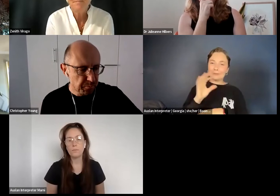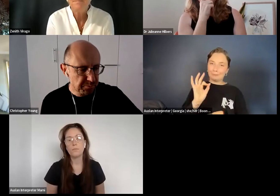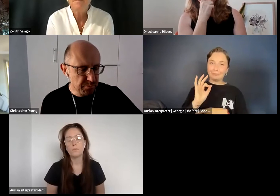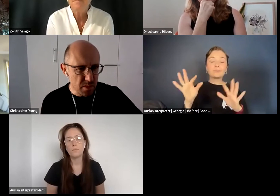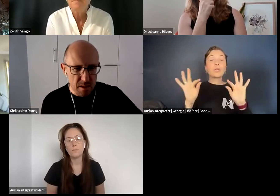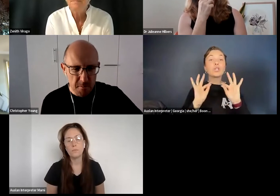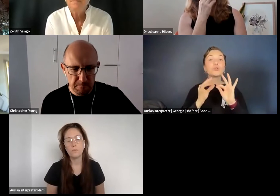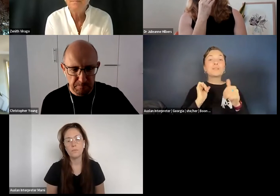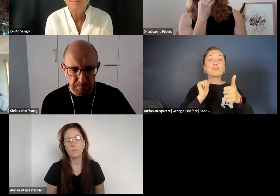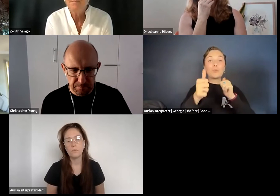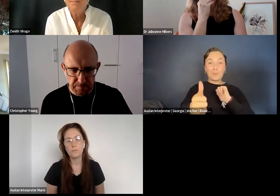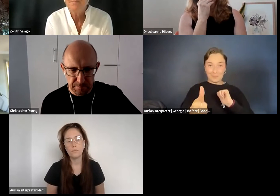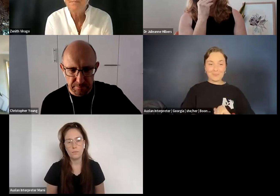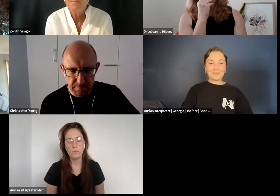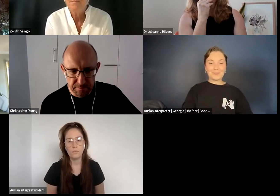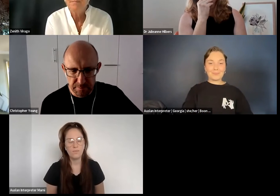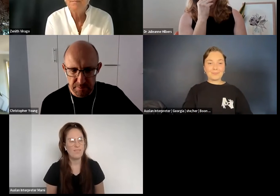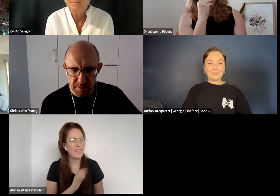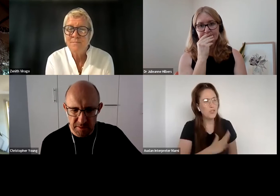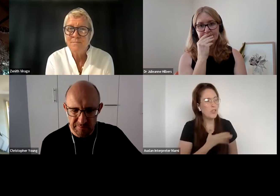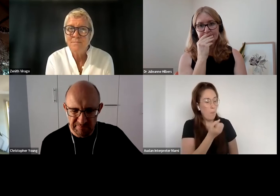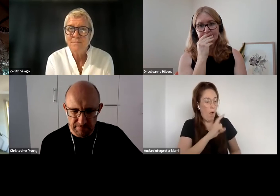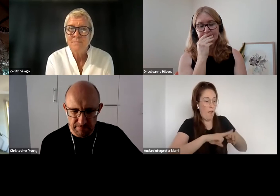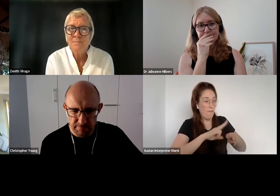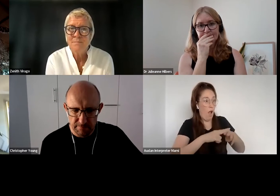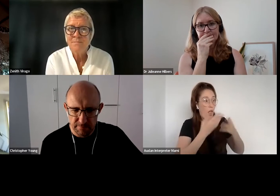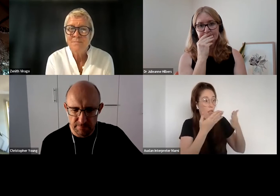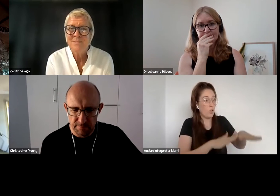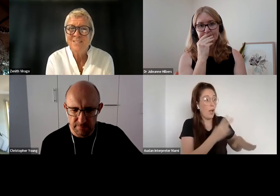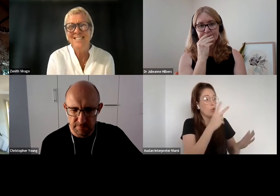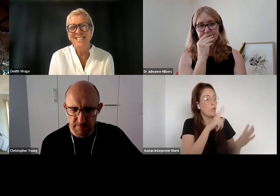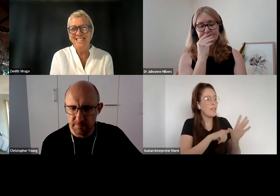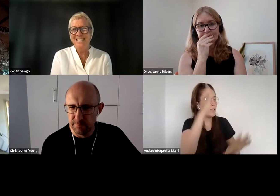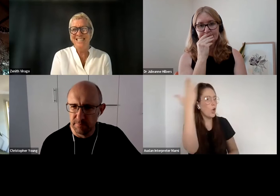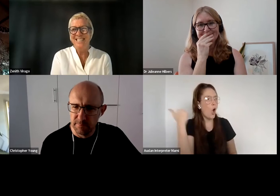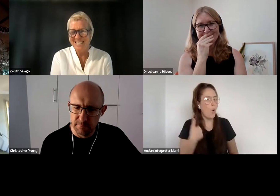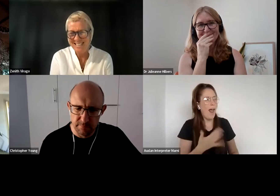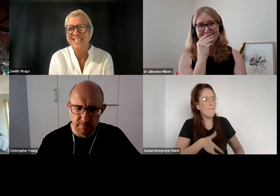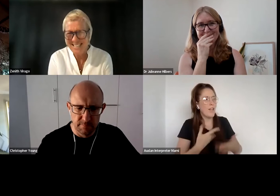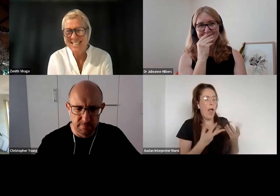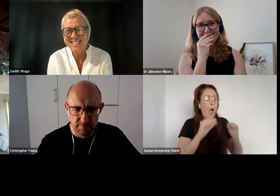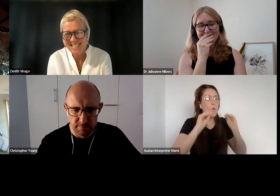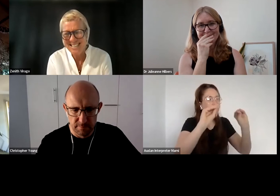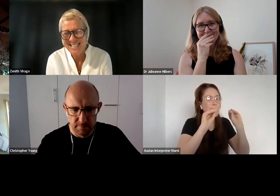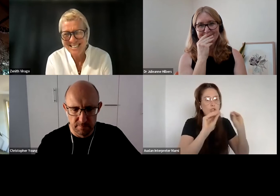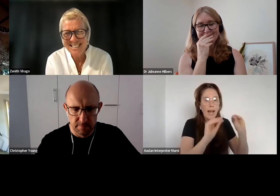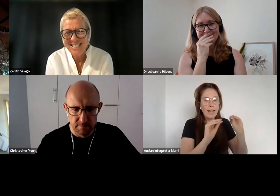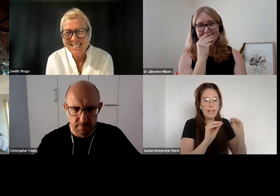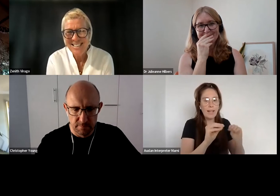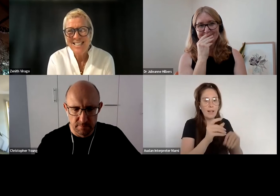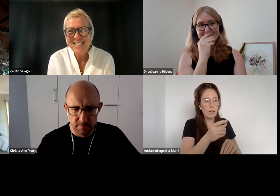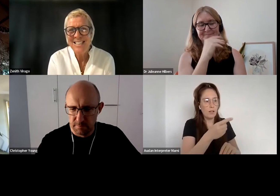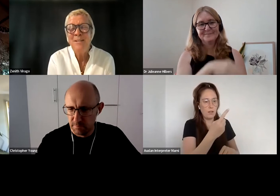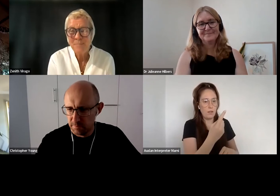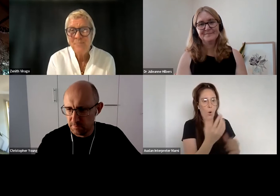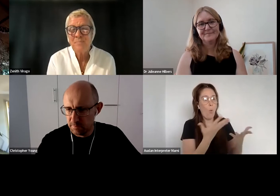you say that. My father died 2 years ago, and I felt like I was running an education course for the aged care facility that he was in at the time that